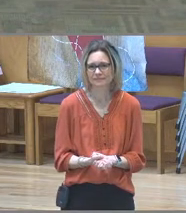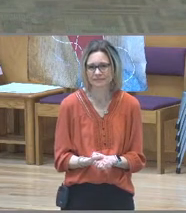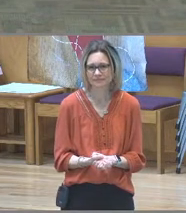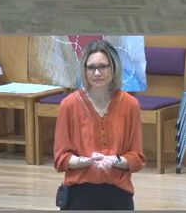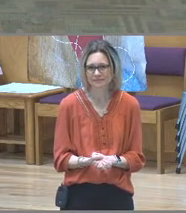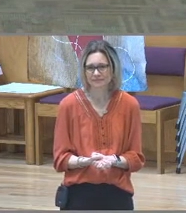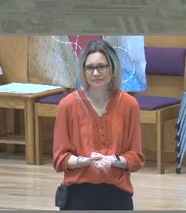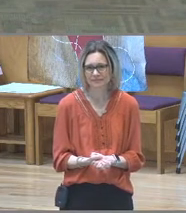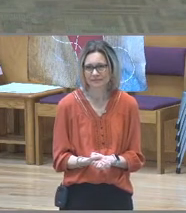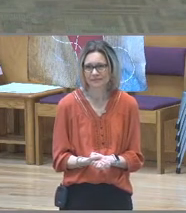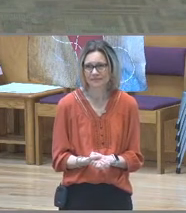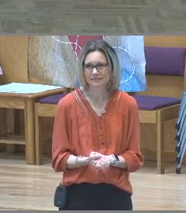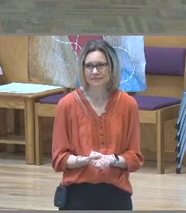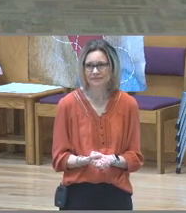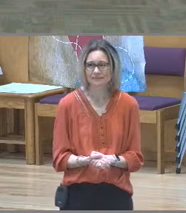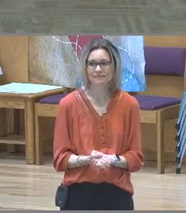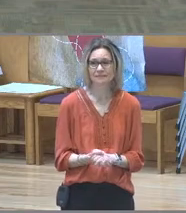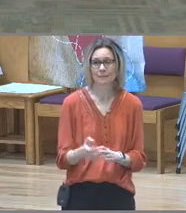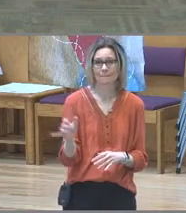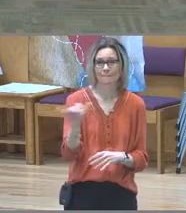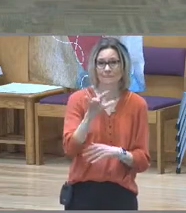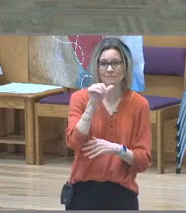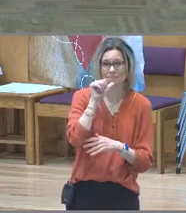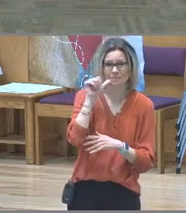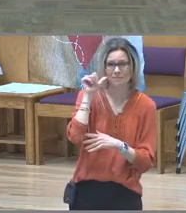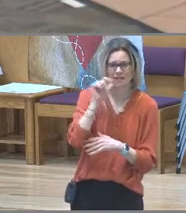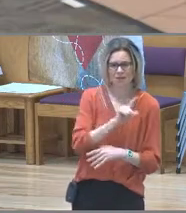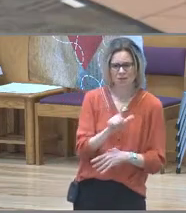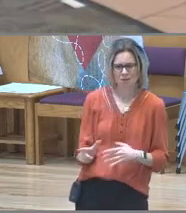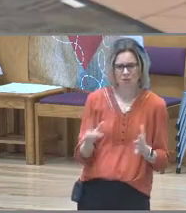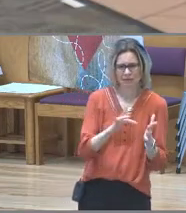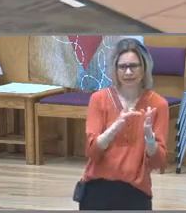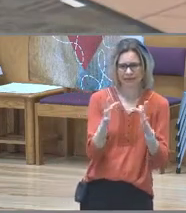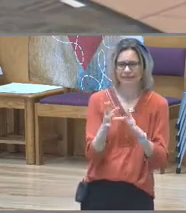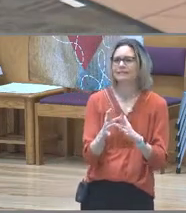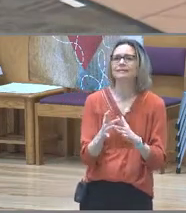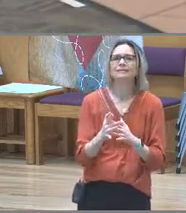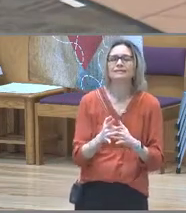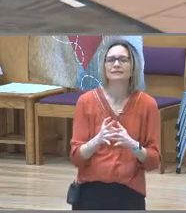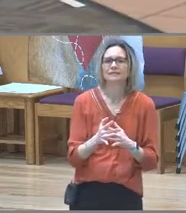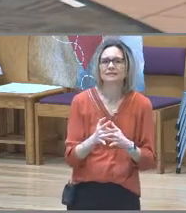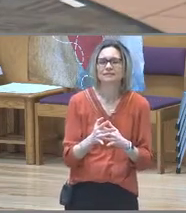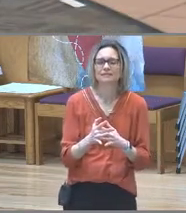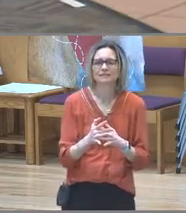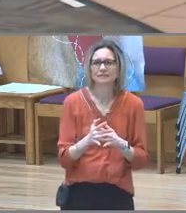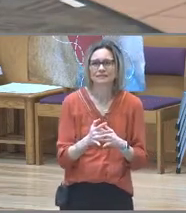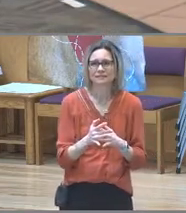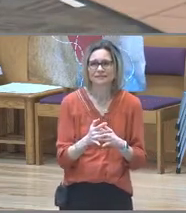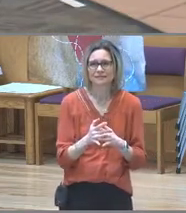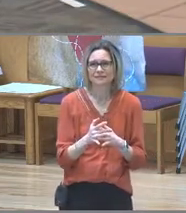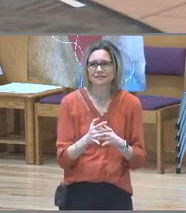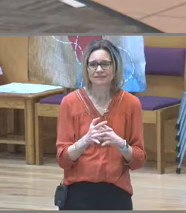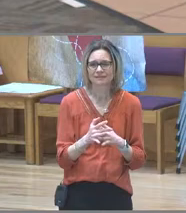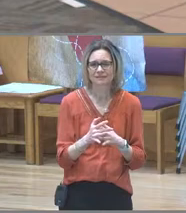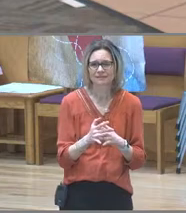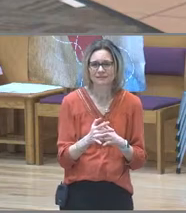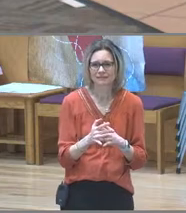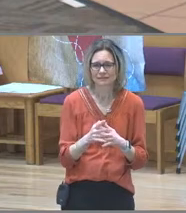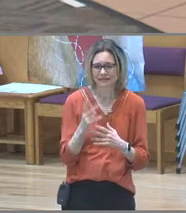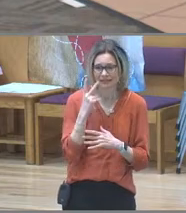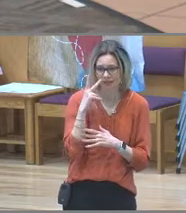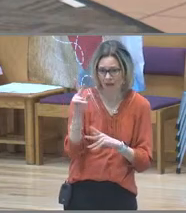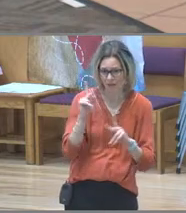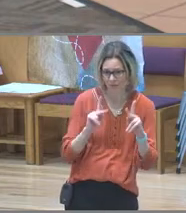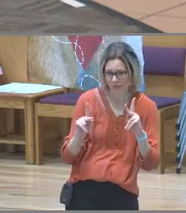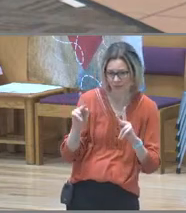Yes, as we said yesterday, the Lord Jesus Christ saw the people. And